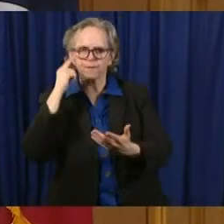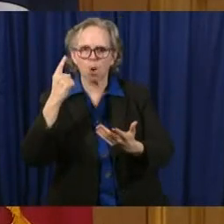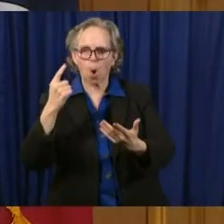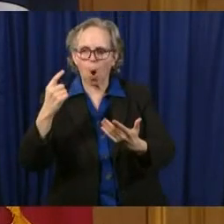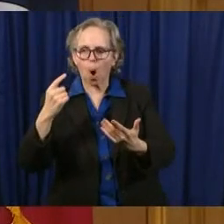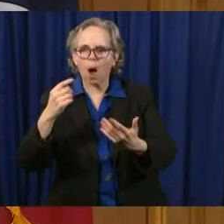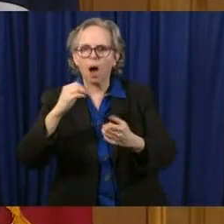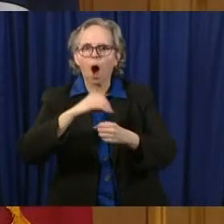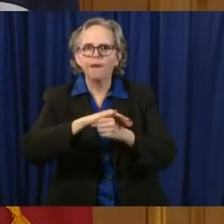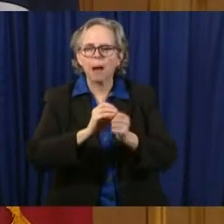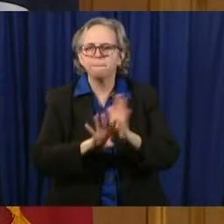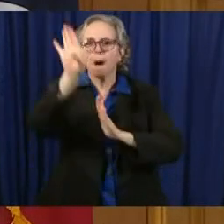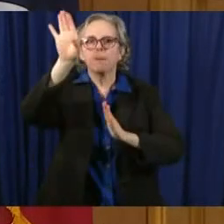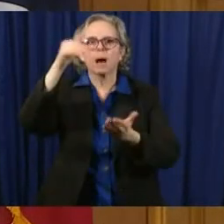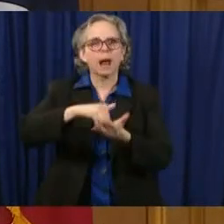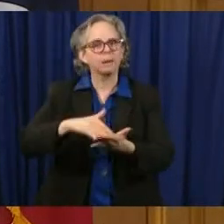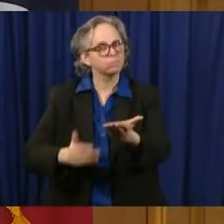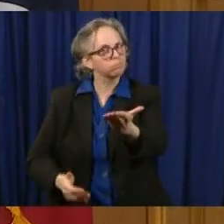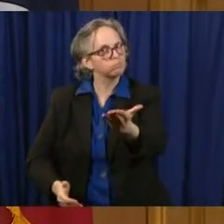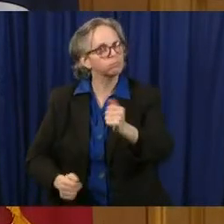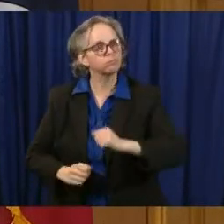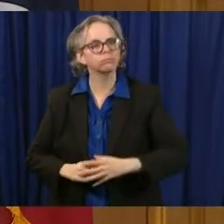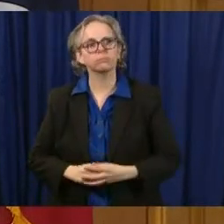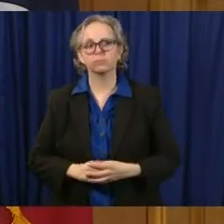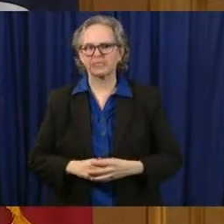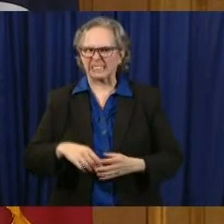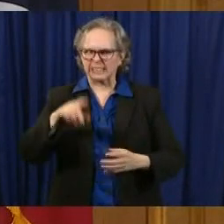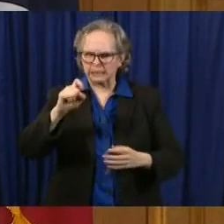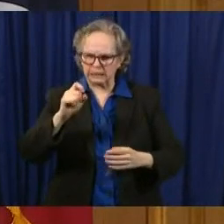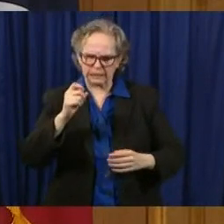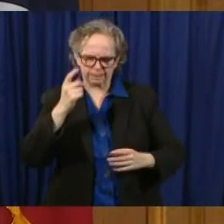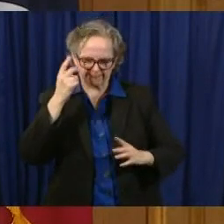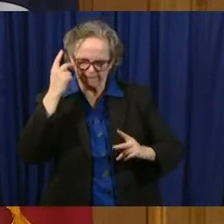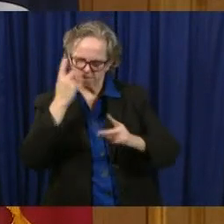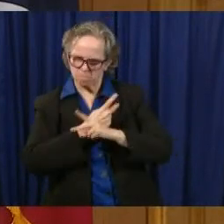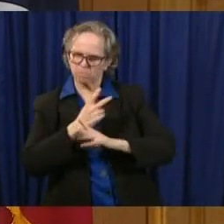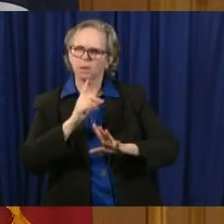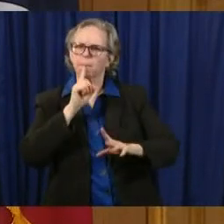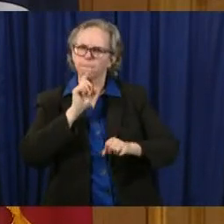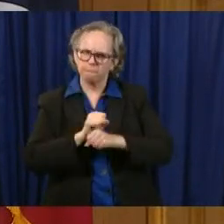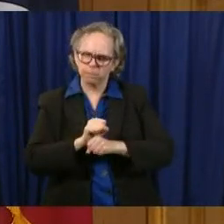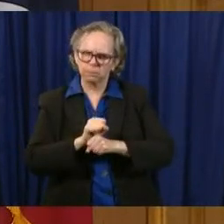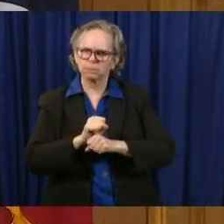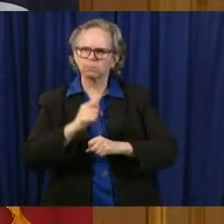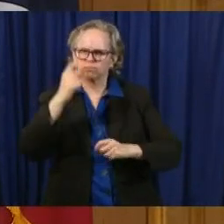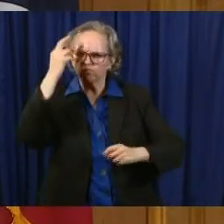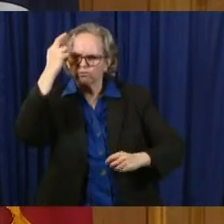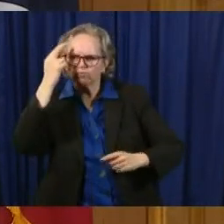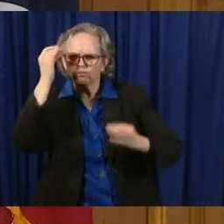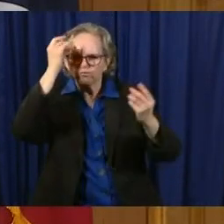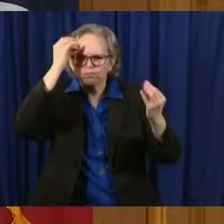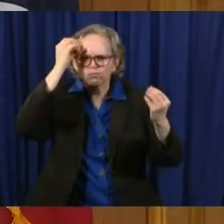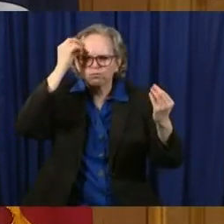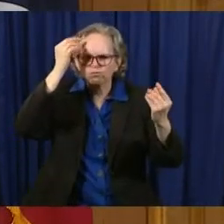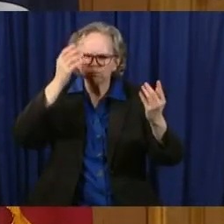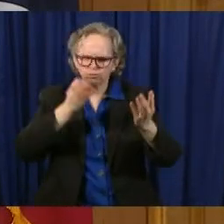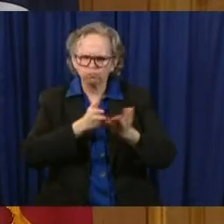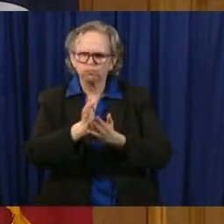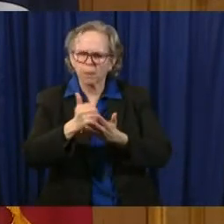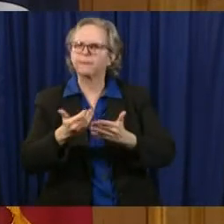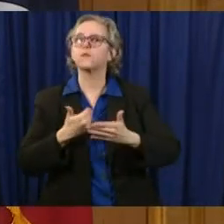this in a way that is a rational, thought-out approach as we move forward. And so I